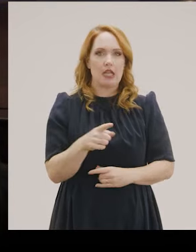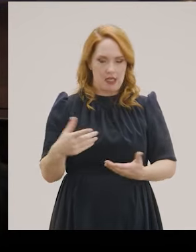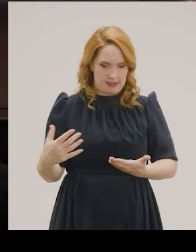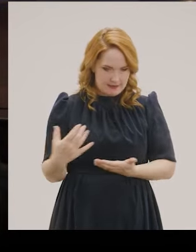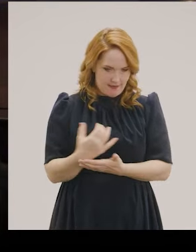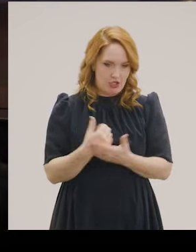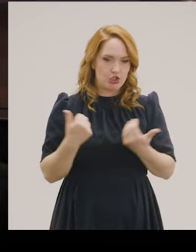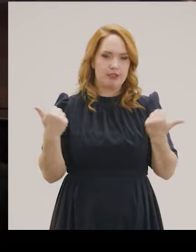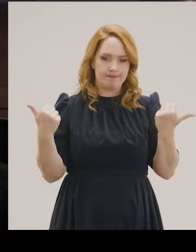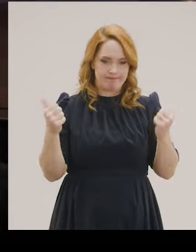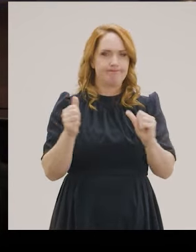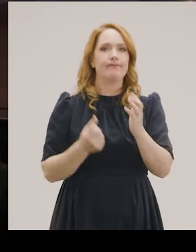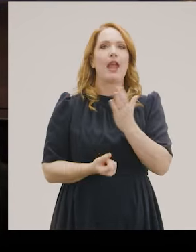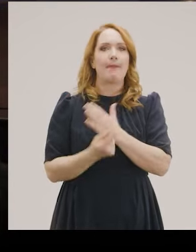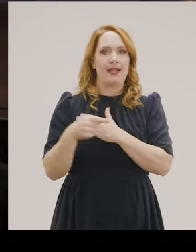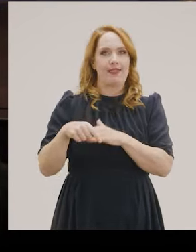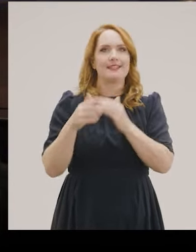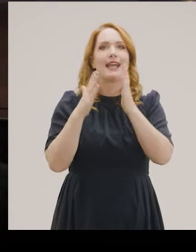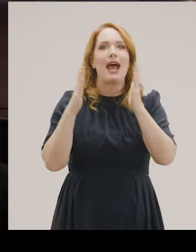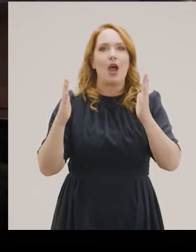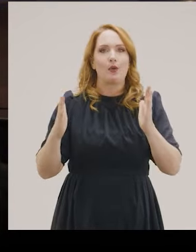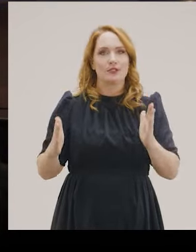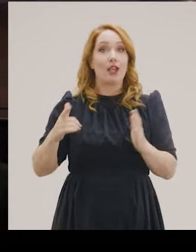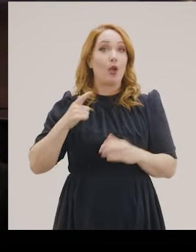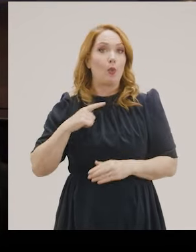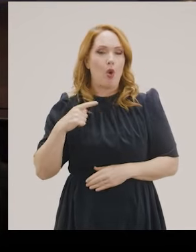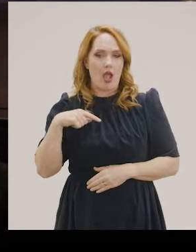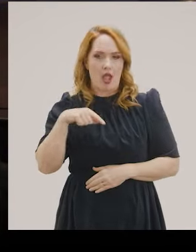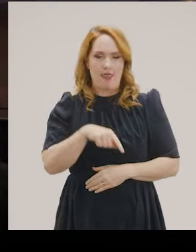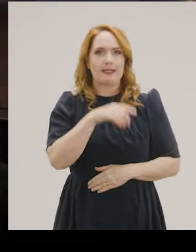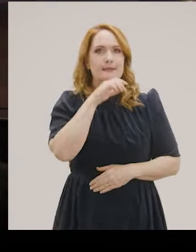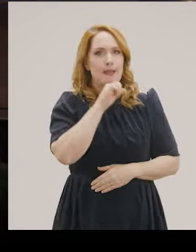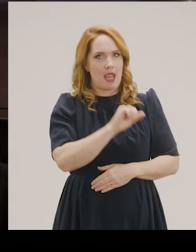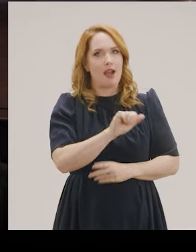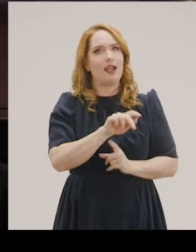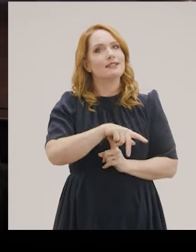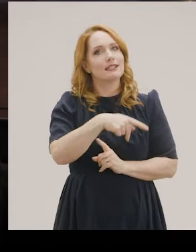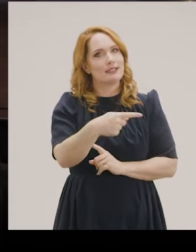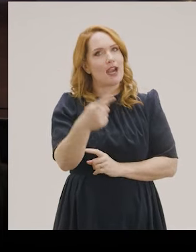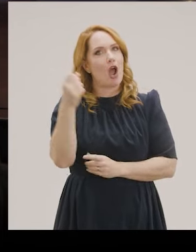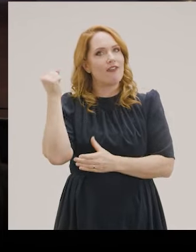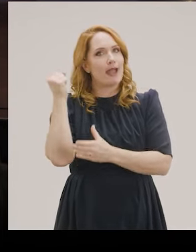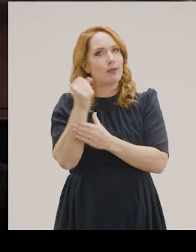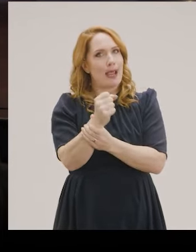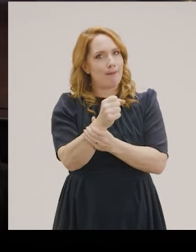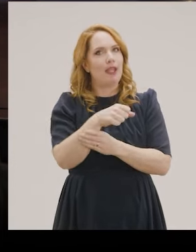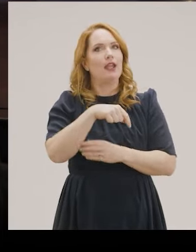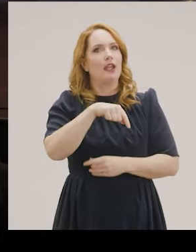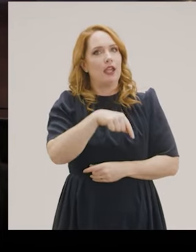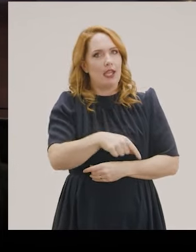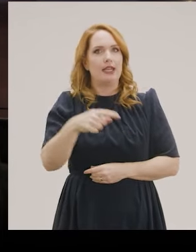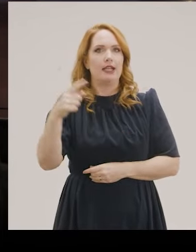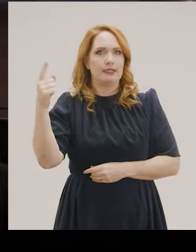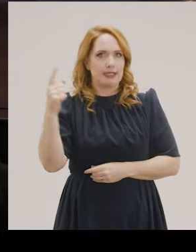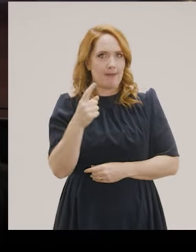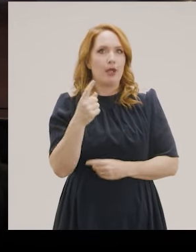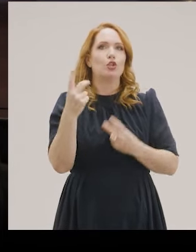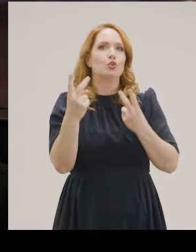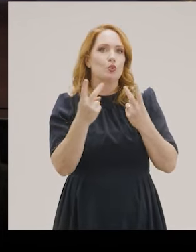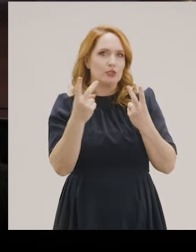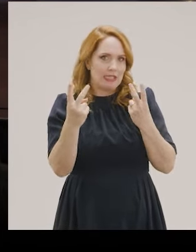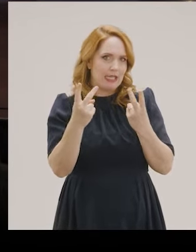today salvation has come to this house because this man too is a son of Abraham. For the Son of Man came to seek